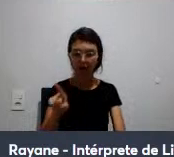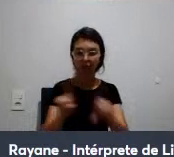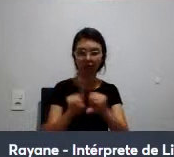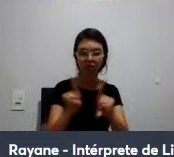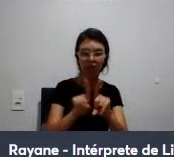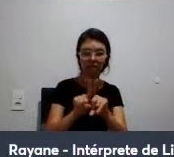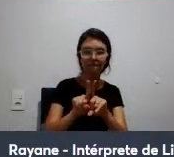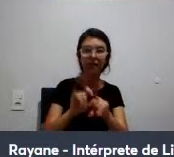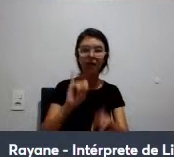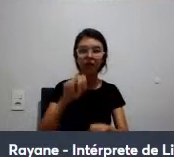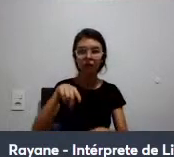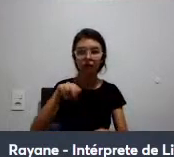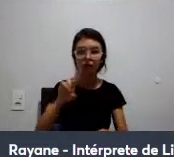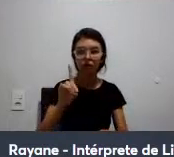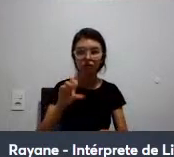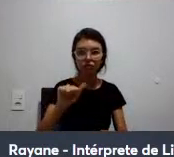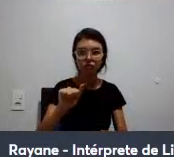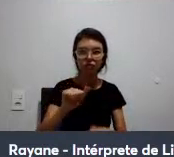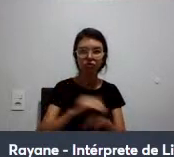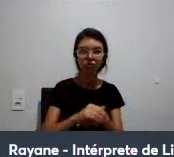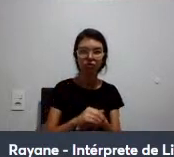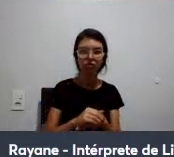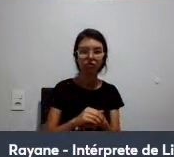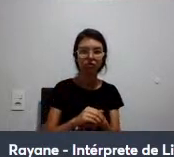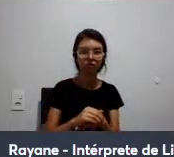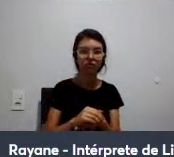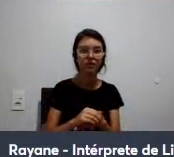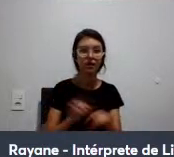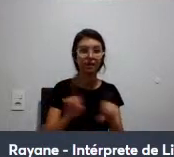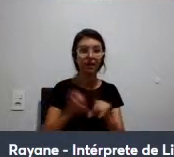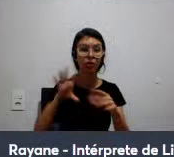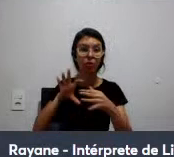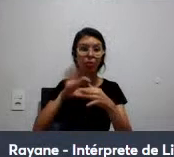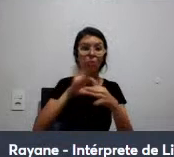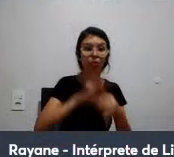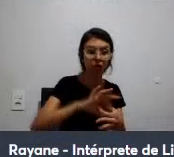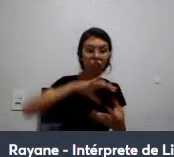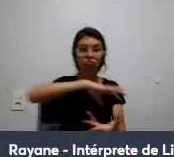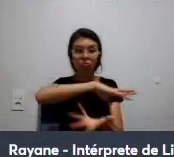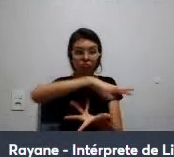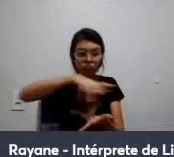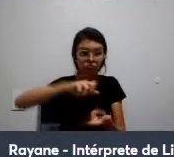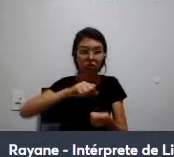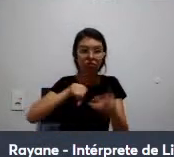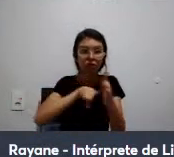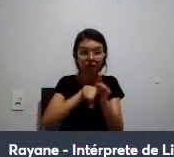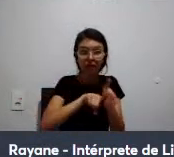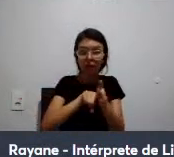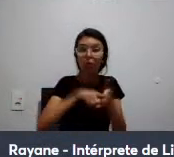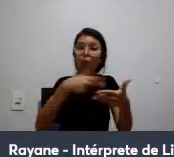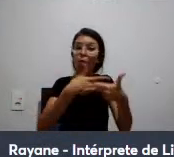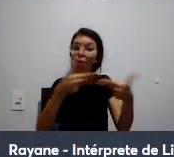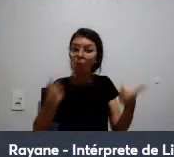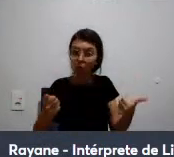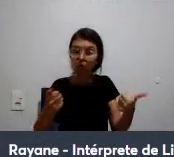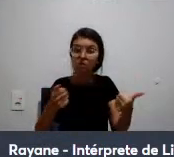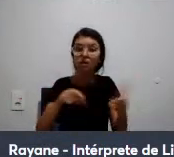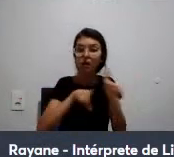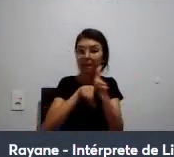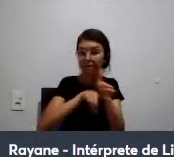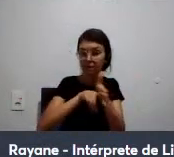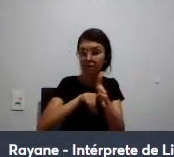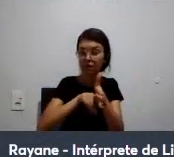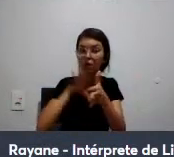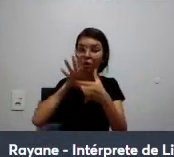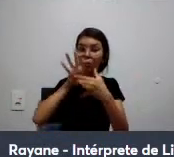contexto global das suas pesquisas, coisa que pesquisadores no contexto do